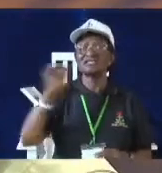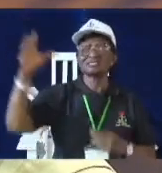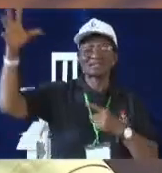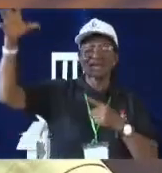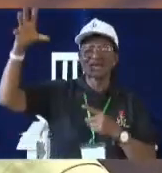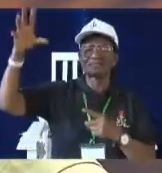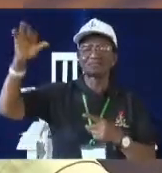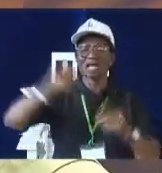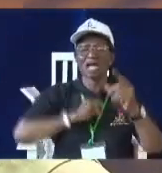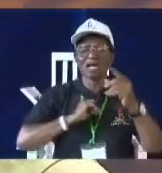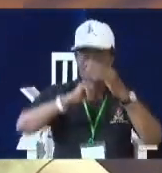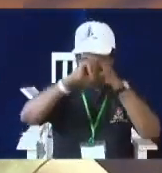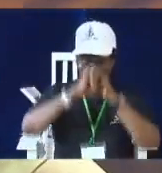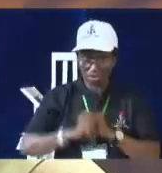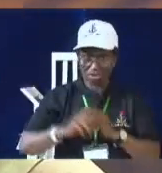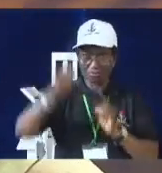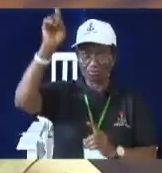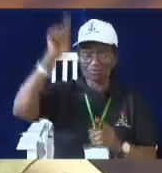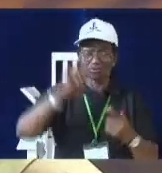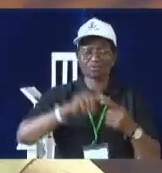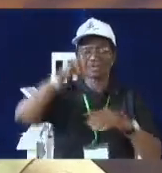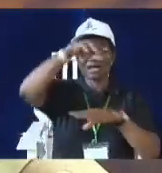I worship you tonight.